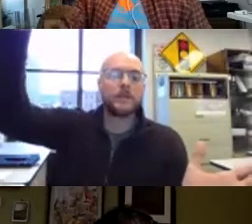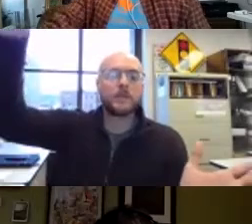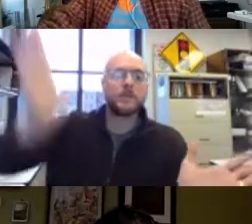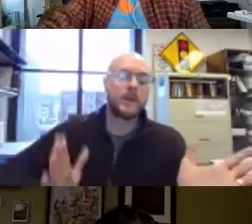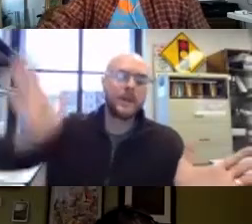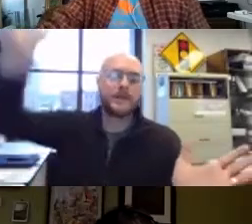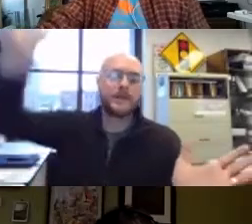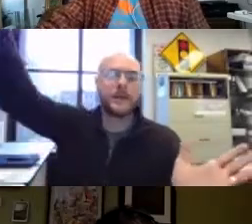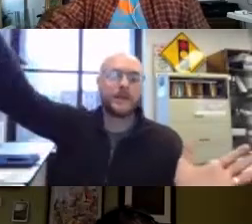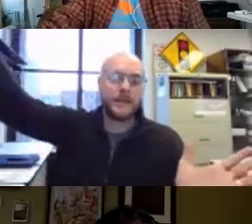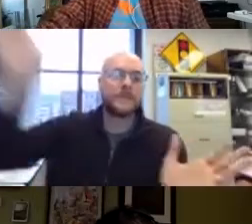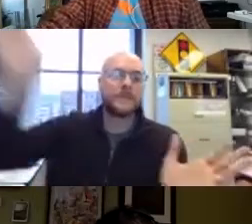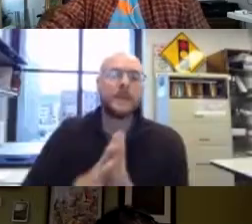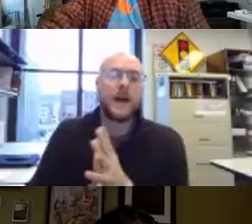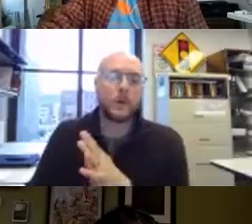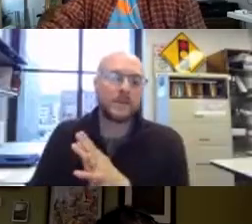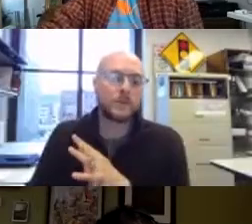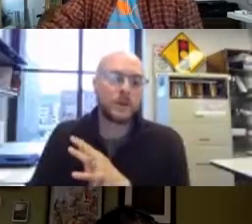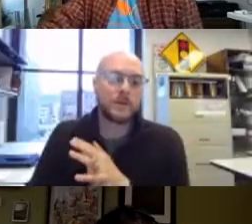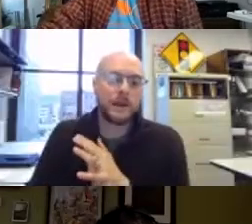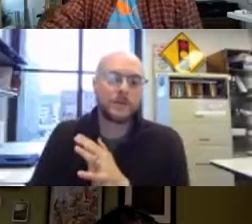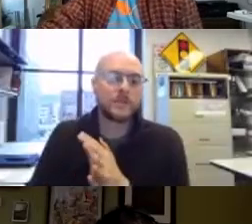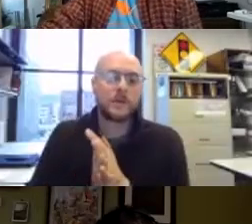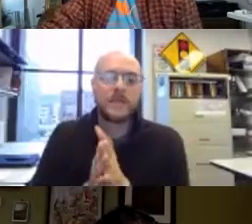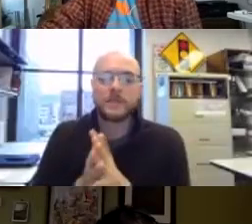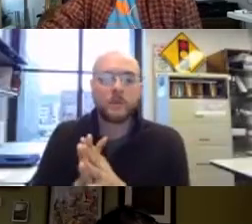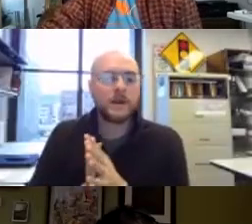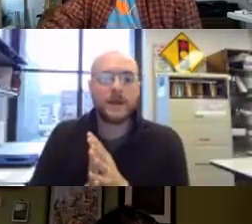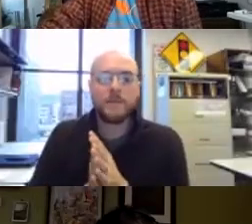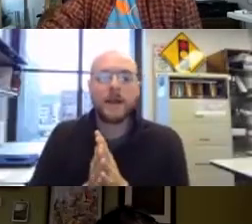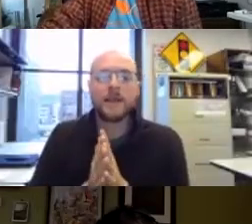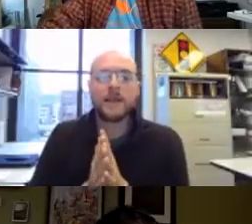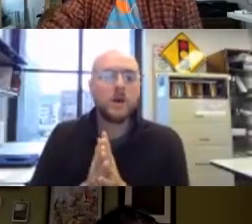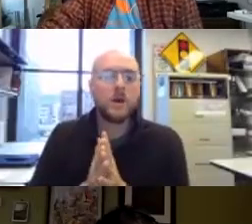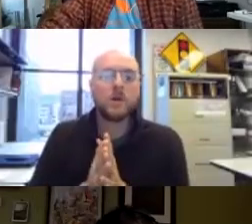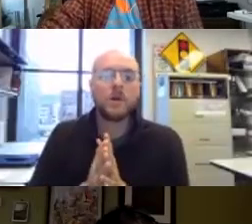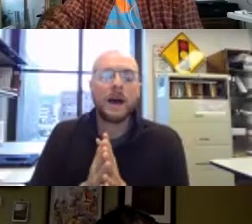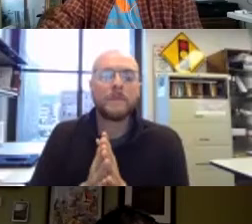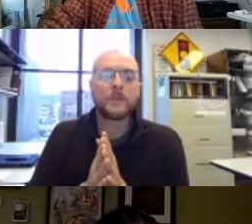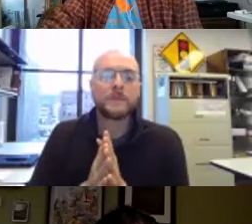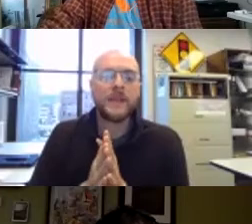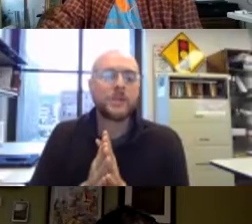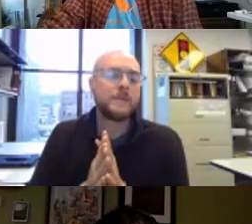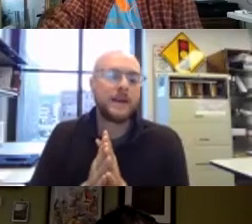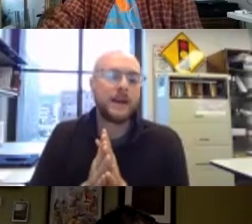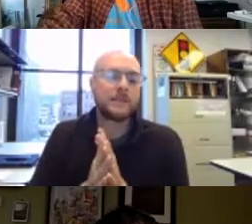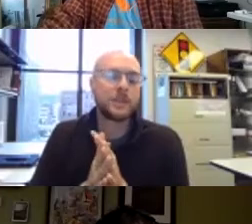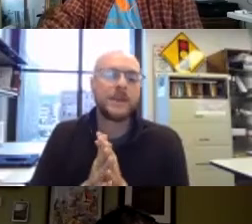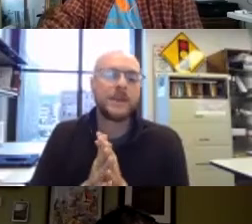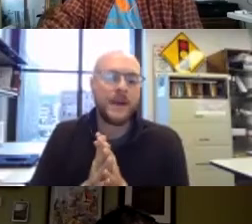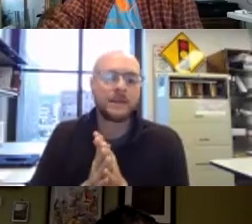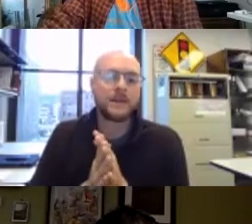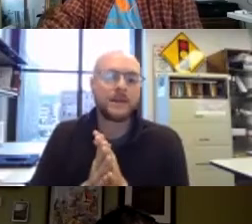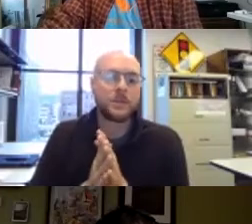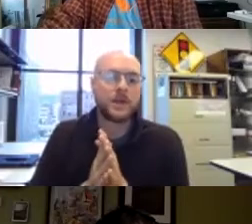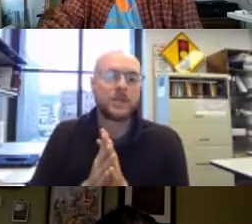straight and right lane going in the northbound direction. So this has no parking impact and no transportation impact,